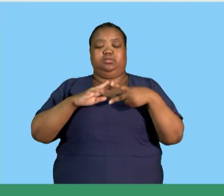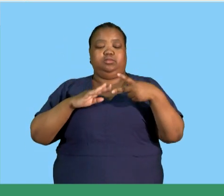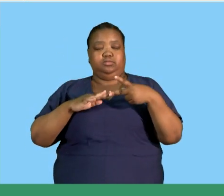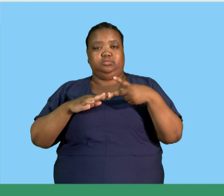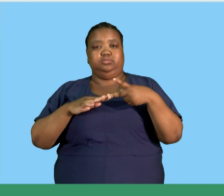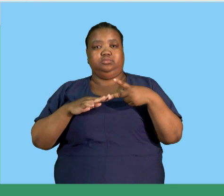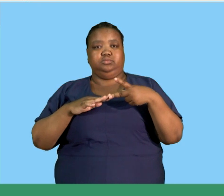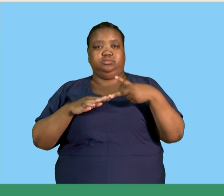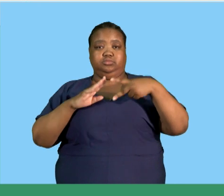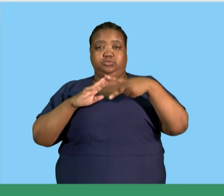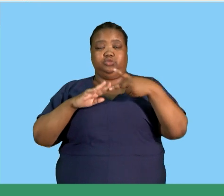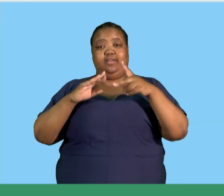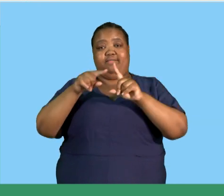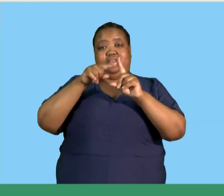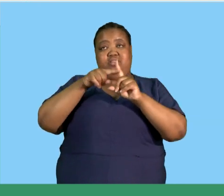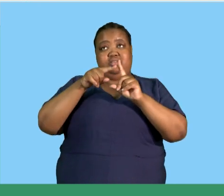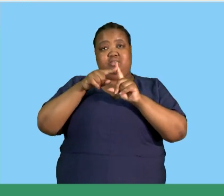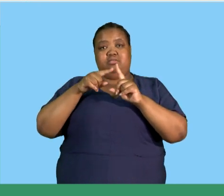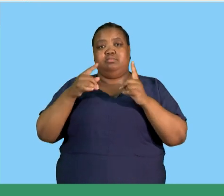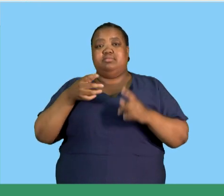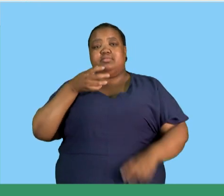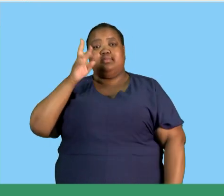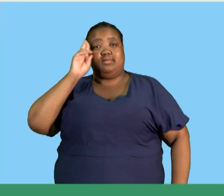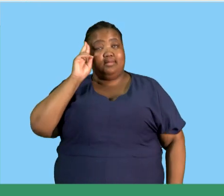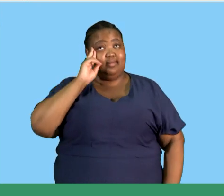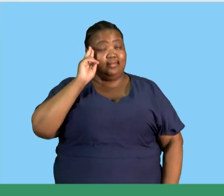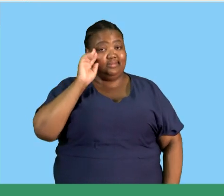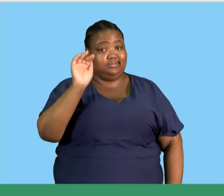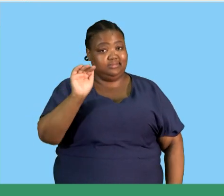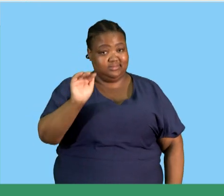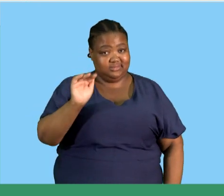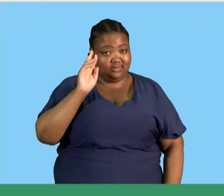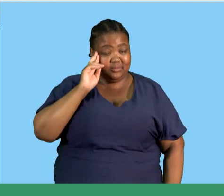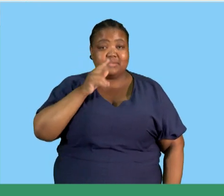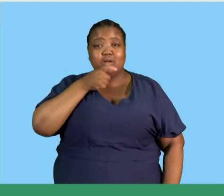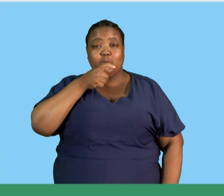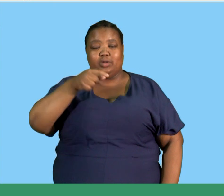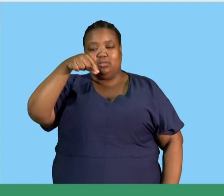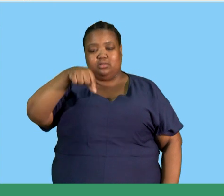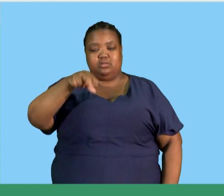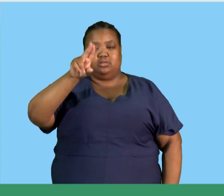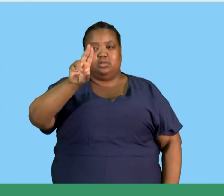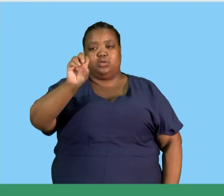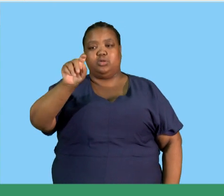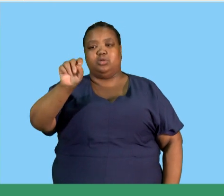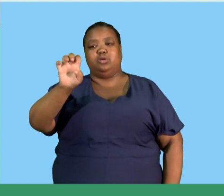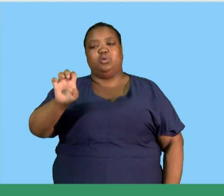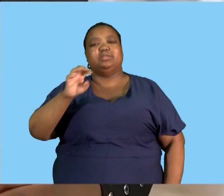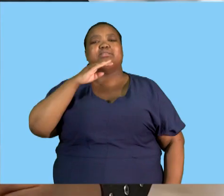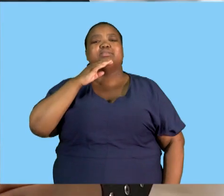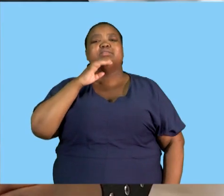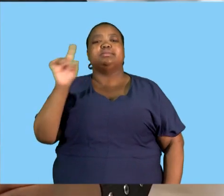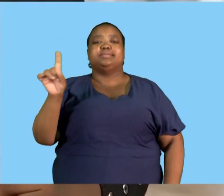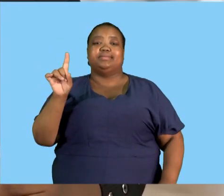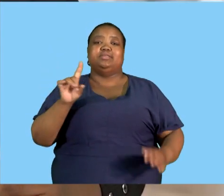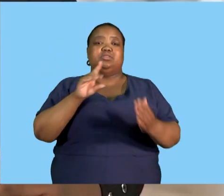thinking rather. Quote two. Don't forget, I'll be reminding you to say quote. When they say quote, it means